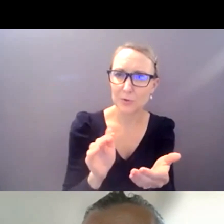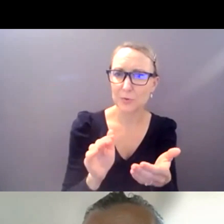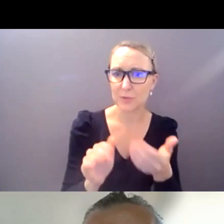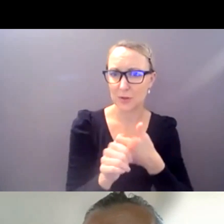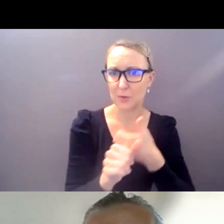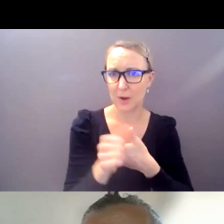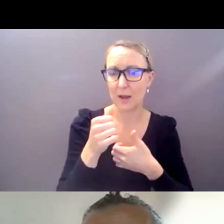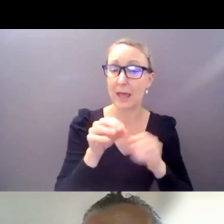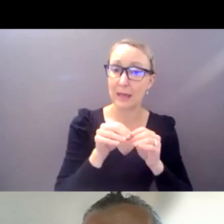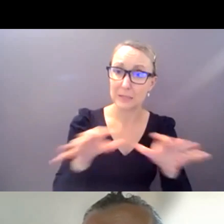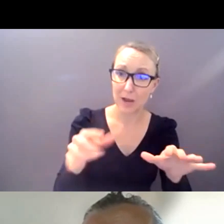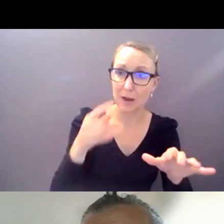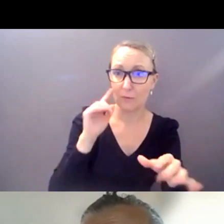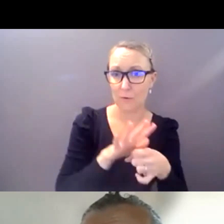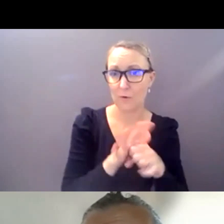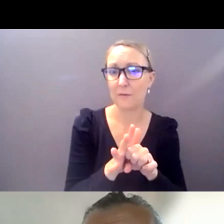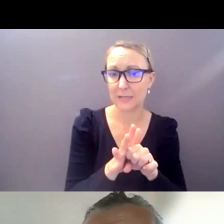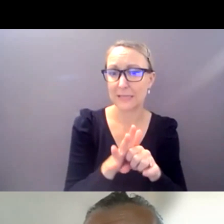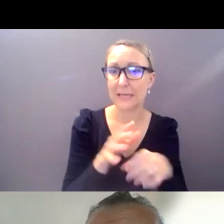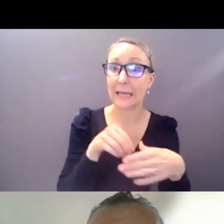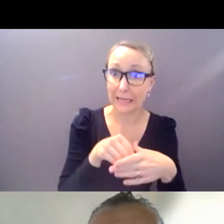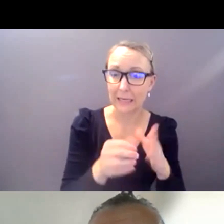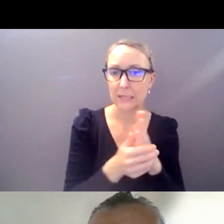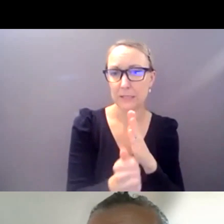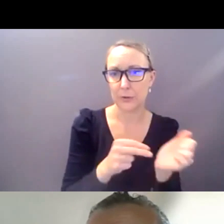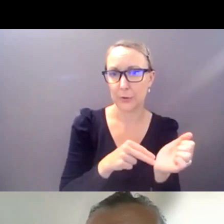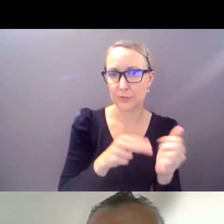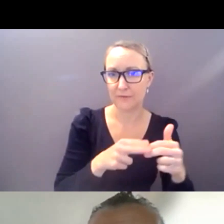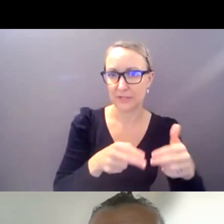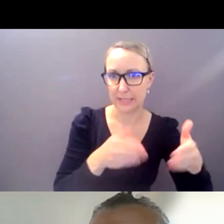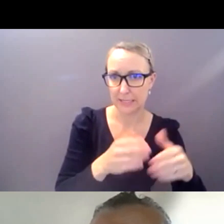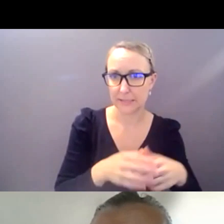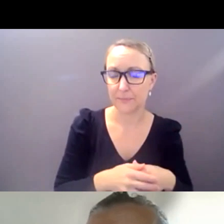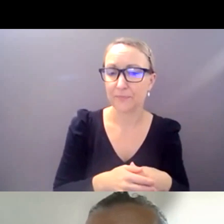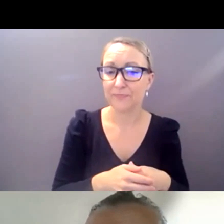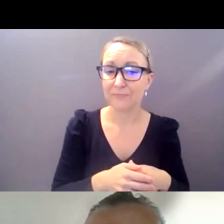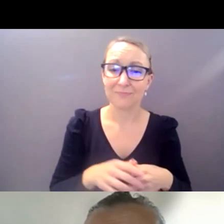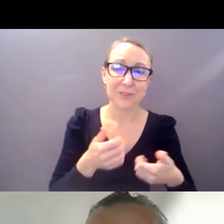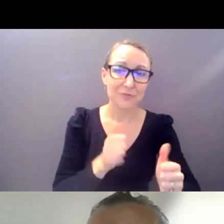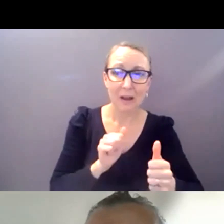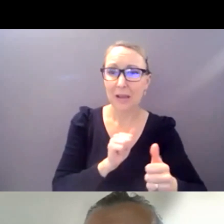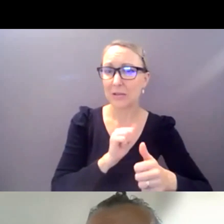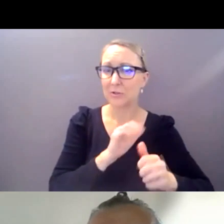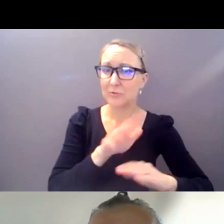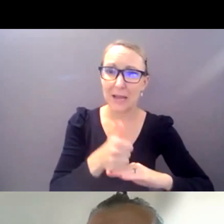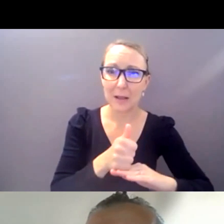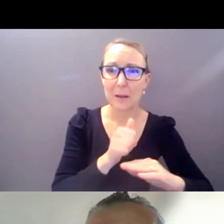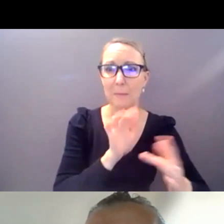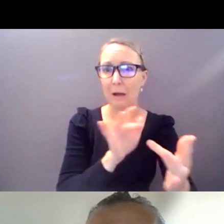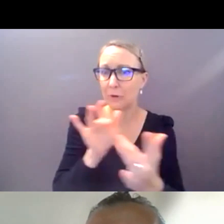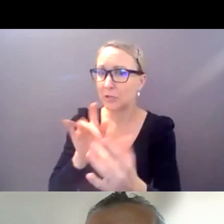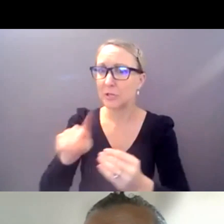coronavirus within our skilled nursing facilities, coordinating, outreaching around